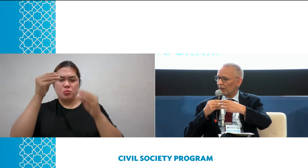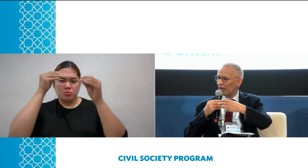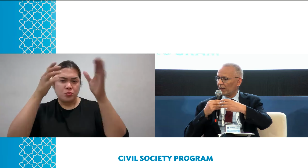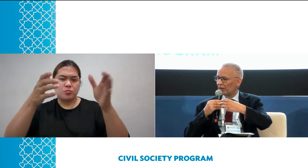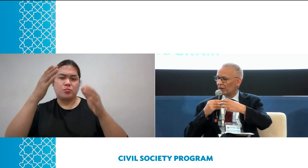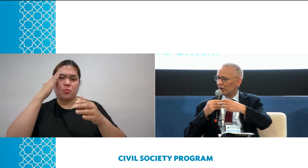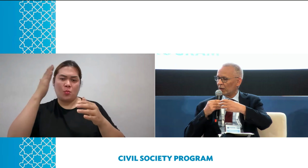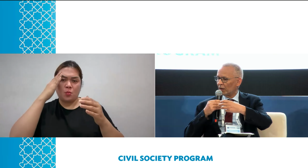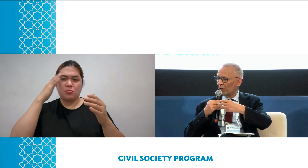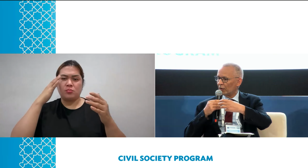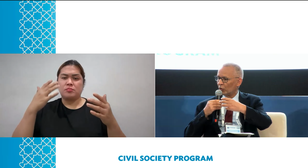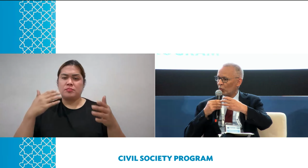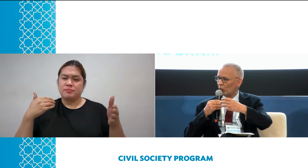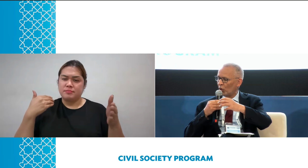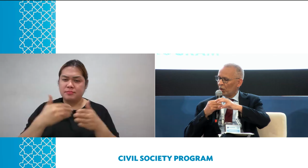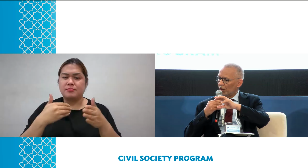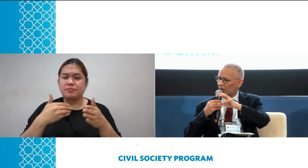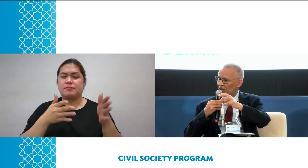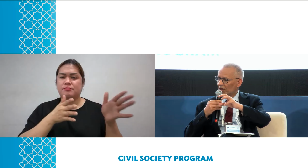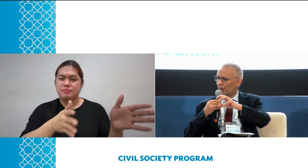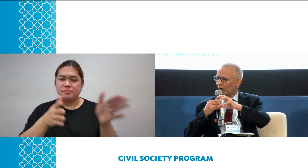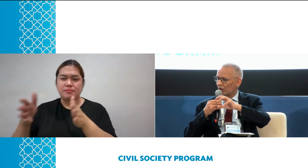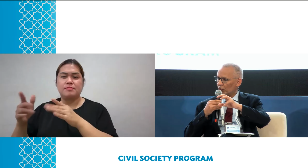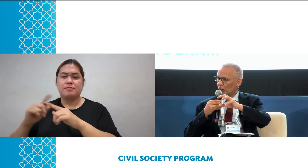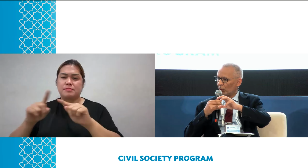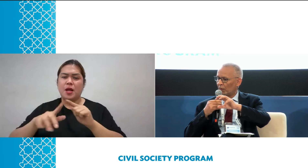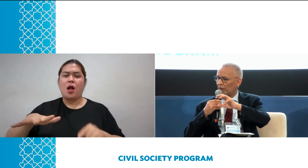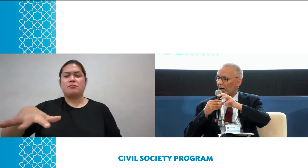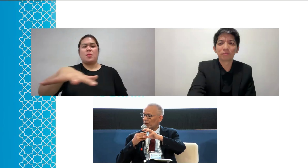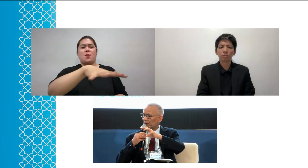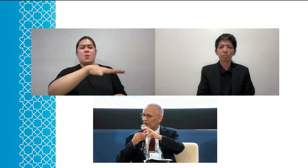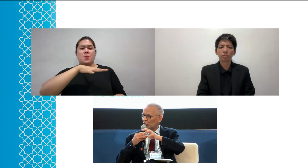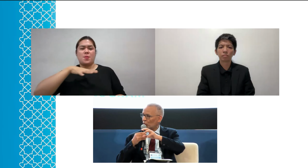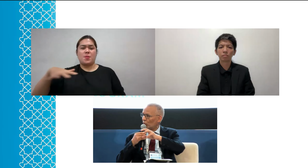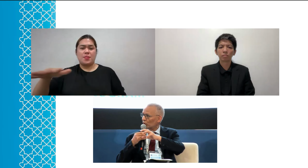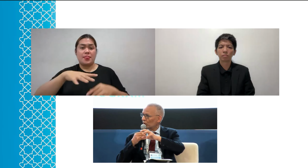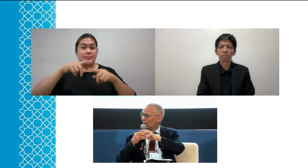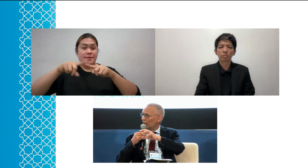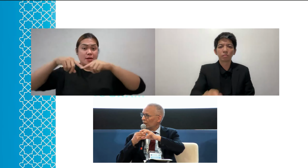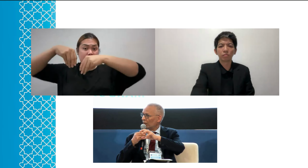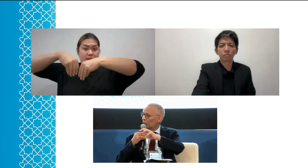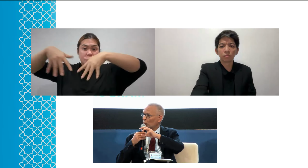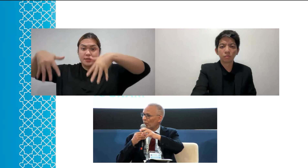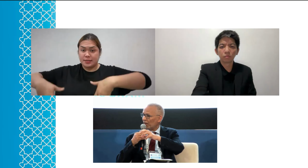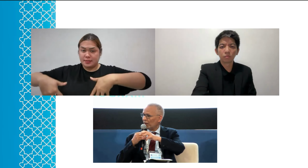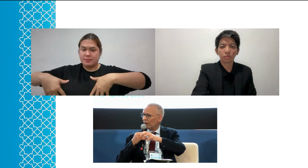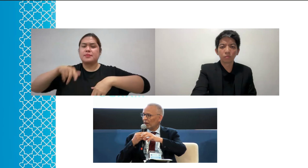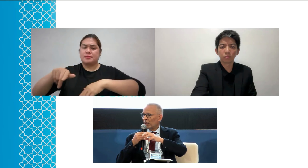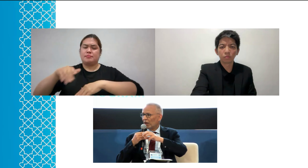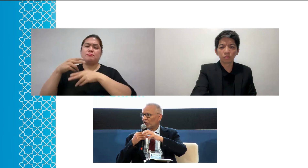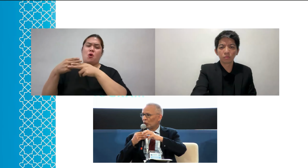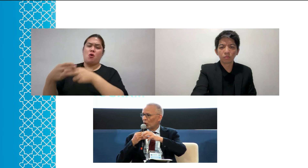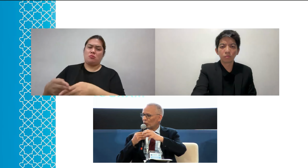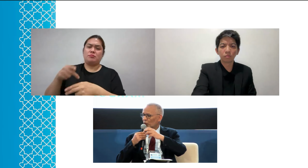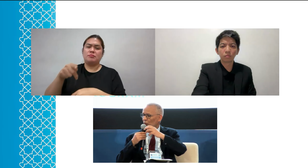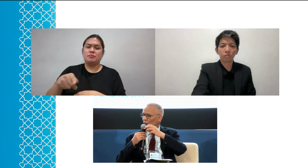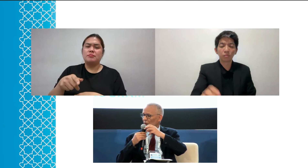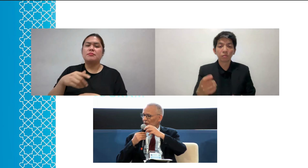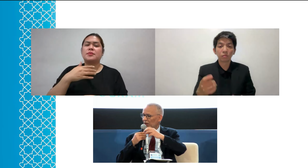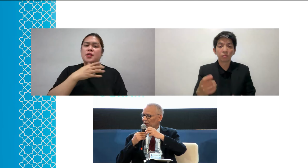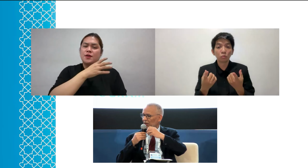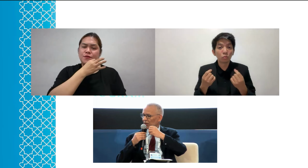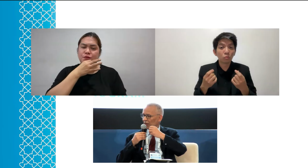them is through a system that is called the Farmer Field Schools for women,